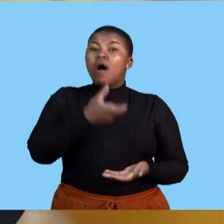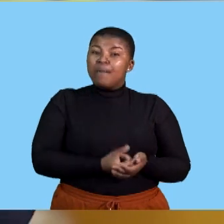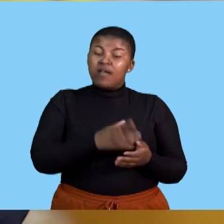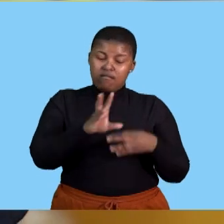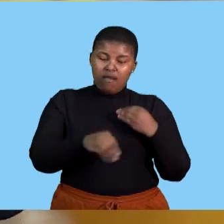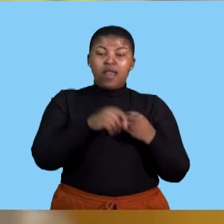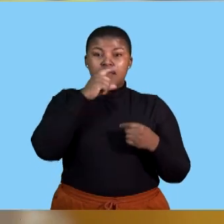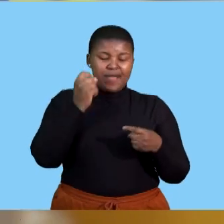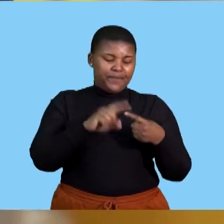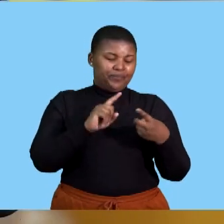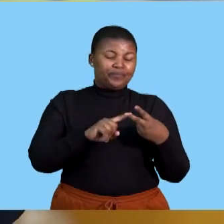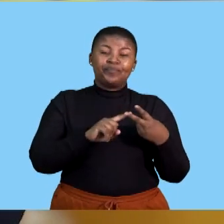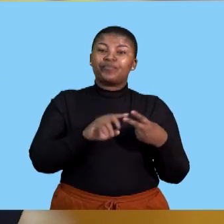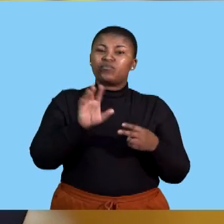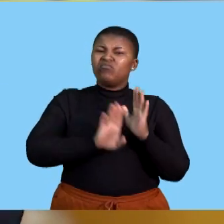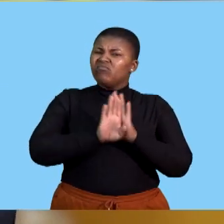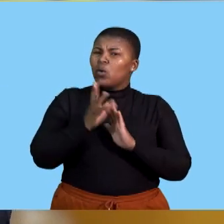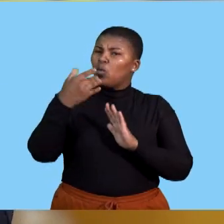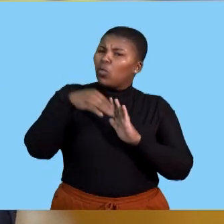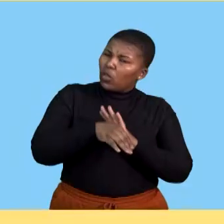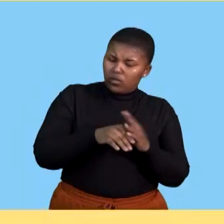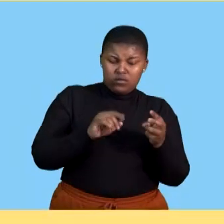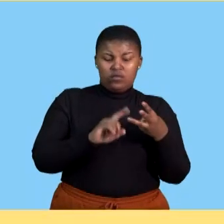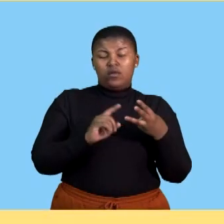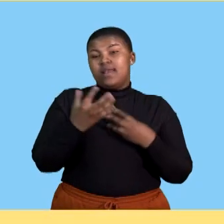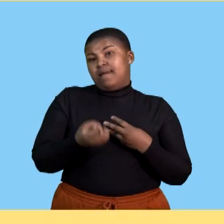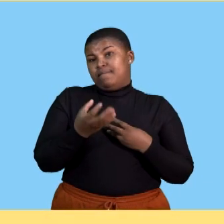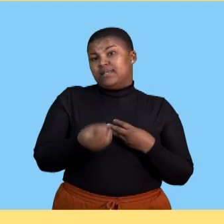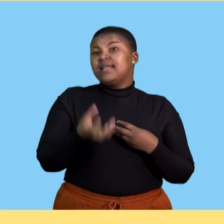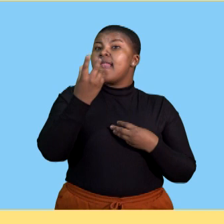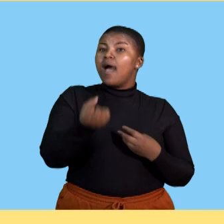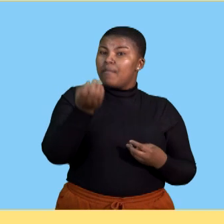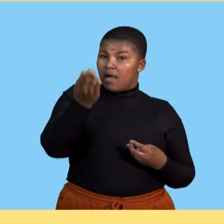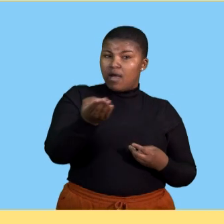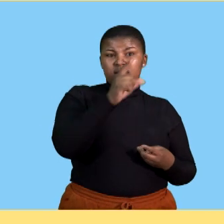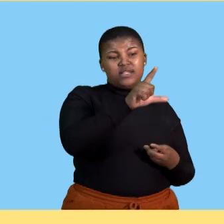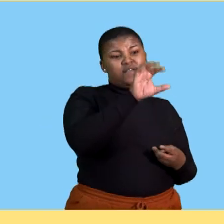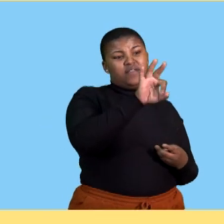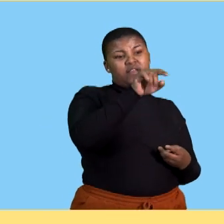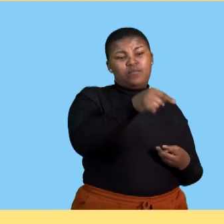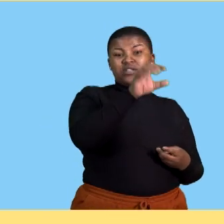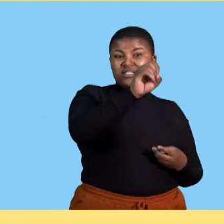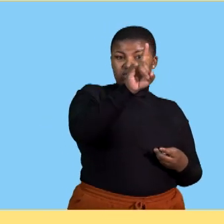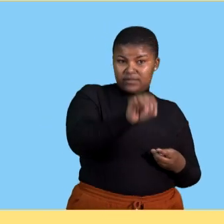the trend, as well as the figures. So my figures are your